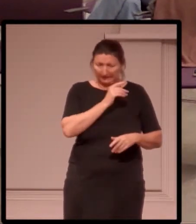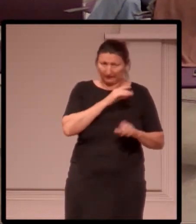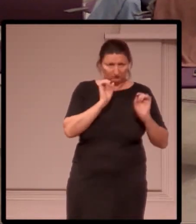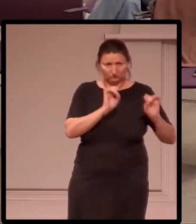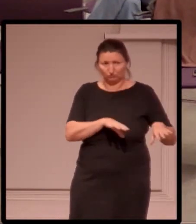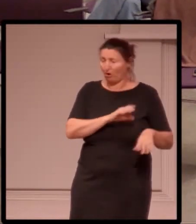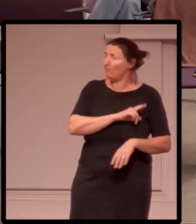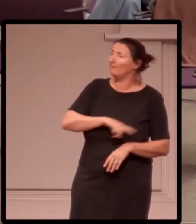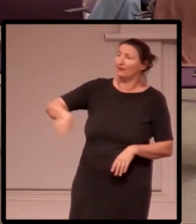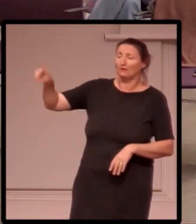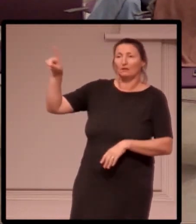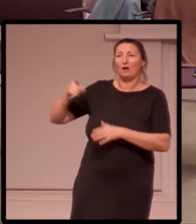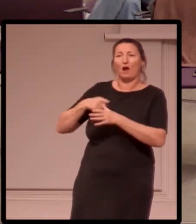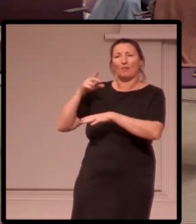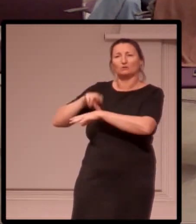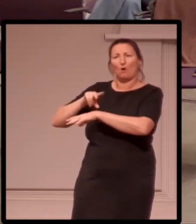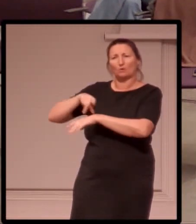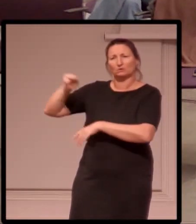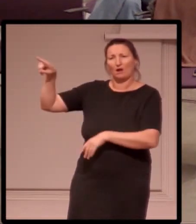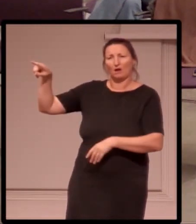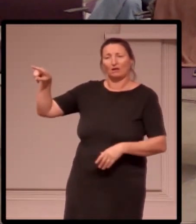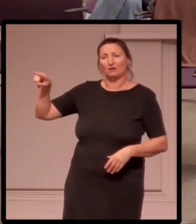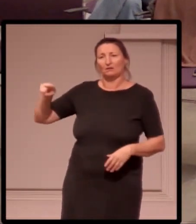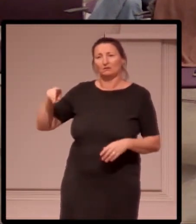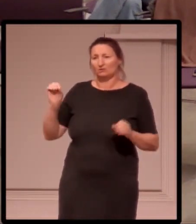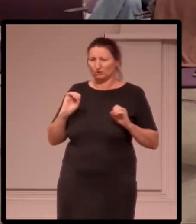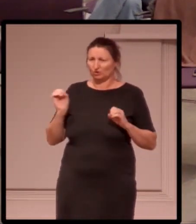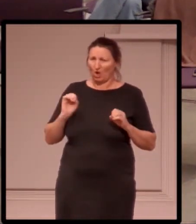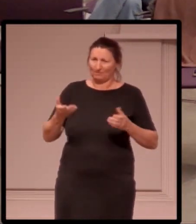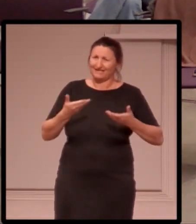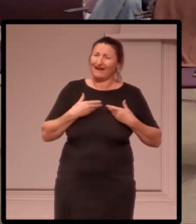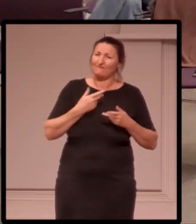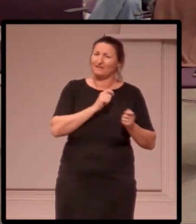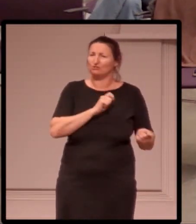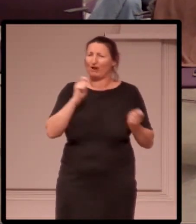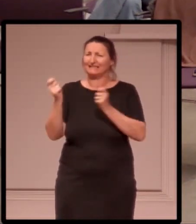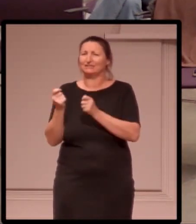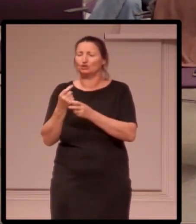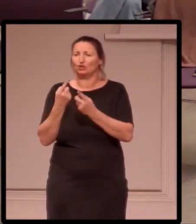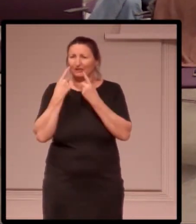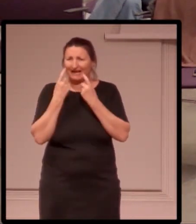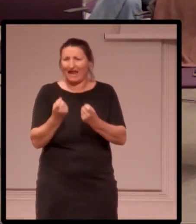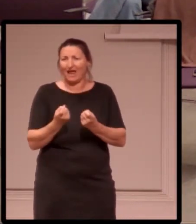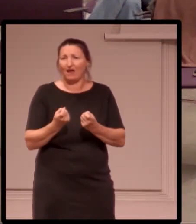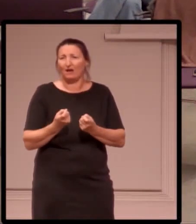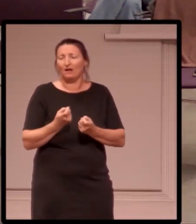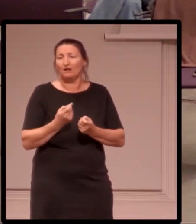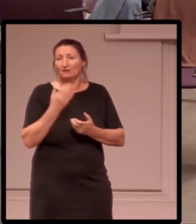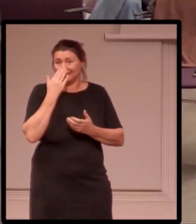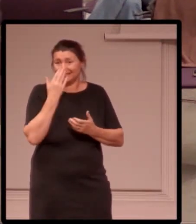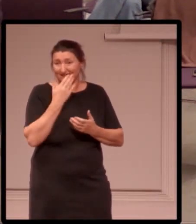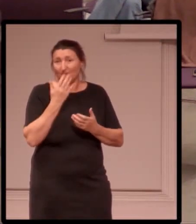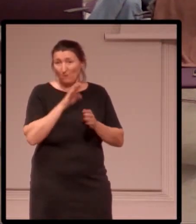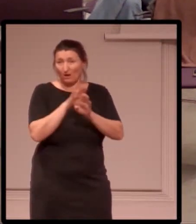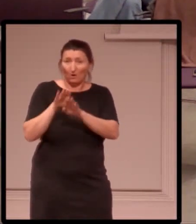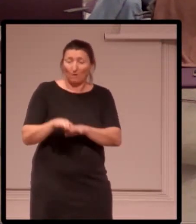another specialist. And I was never really given that transition care, and I was just wondering if that seems to be a common thread